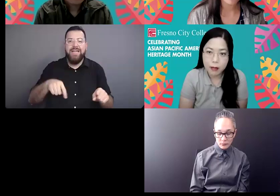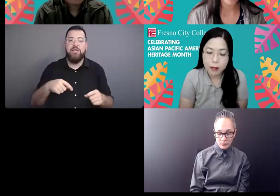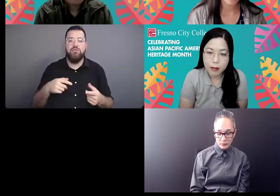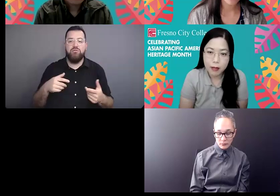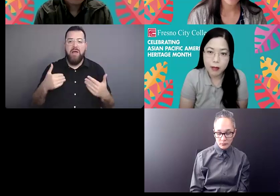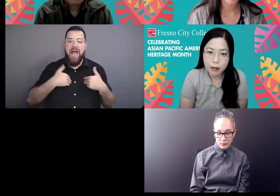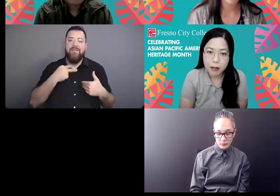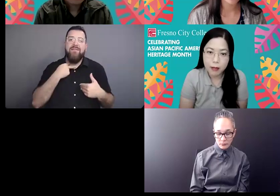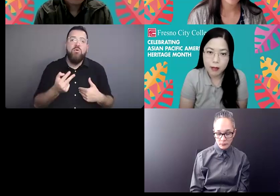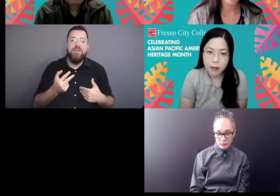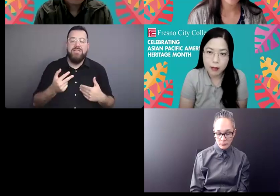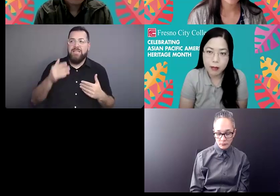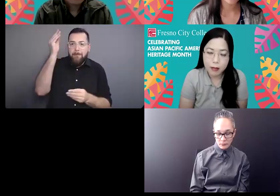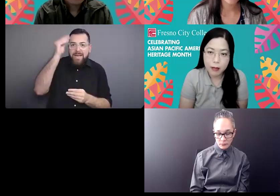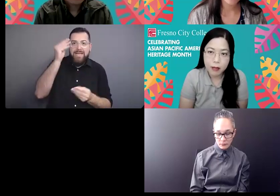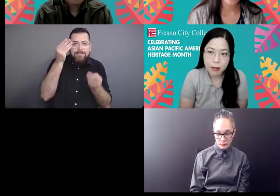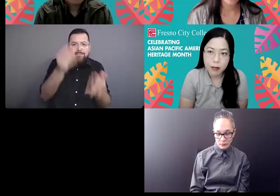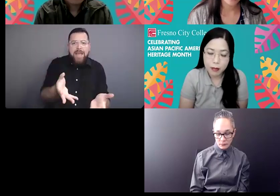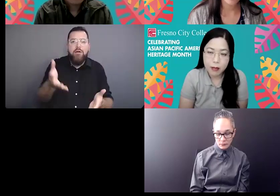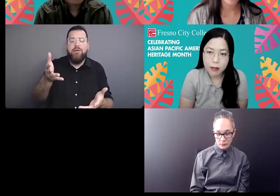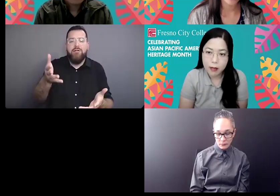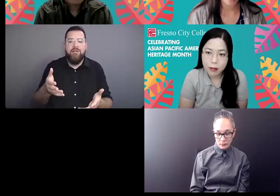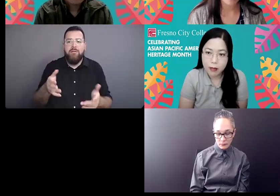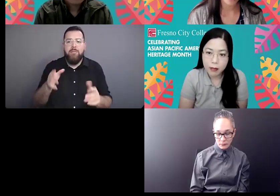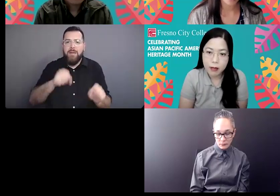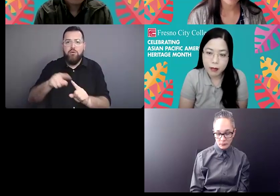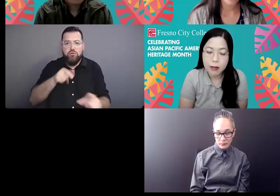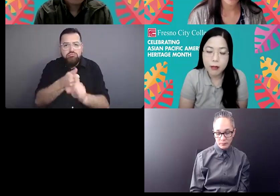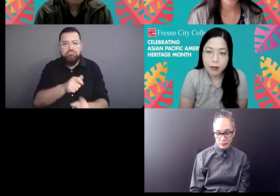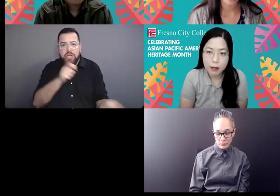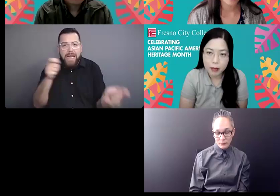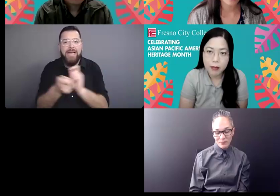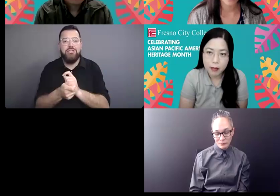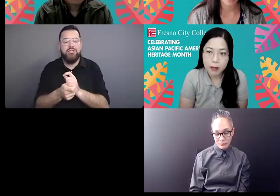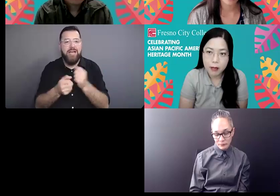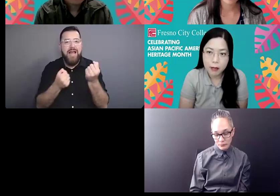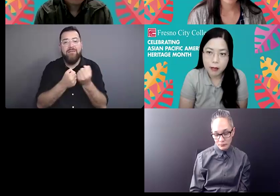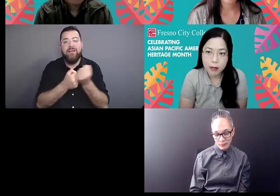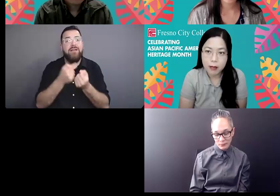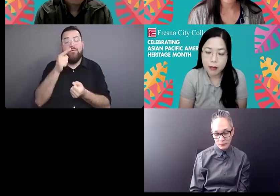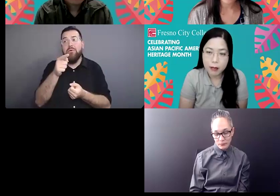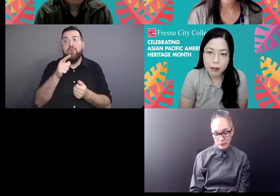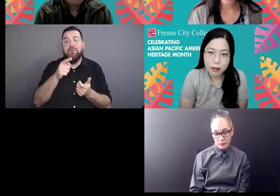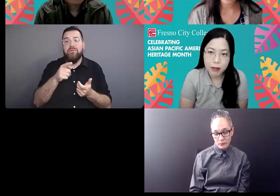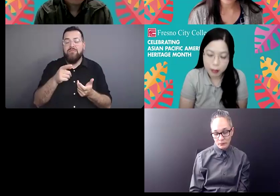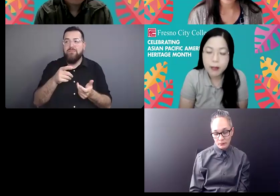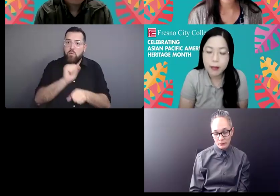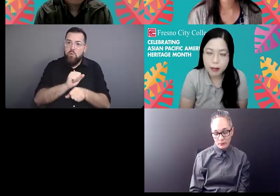bring our voice to the table so we can continue to support and advocate for the work that needs to be done.